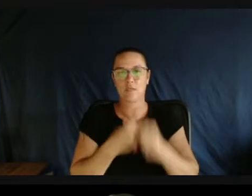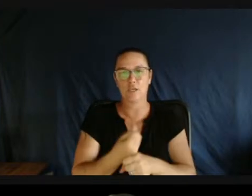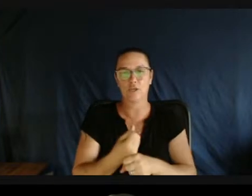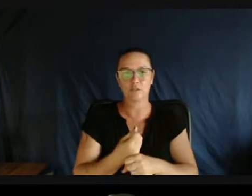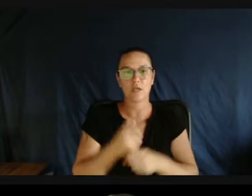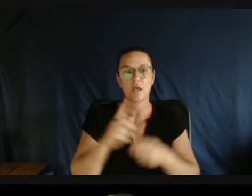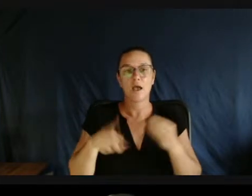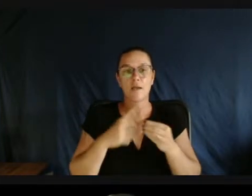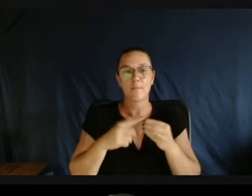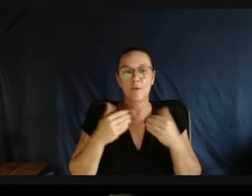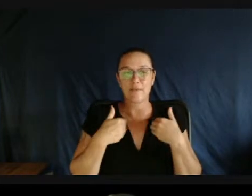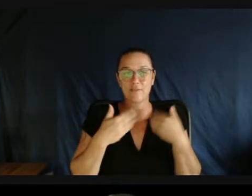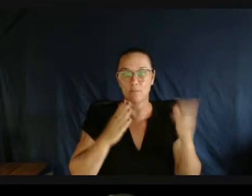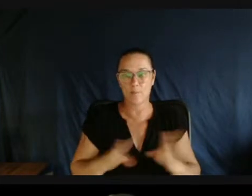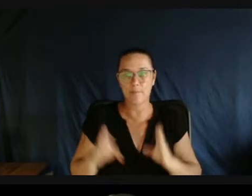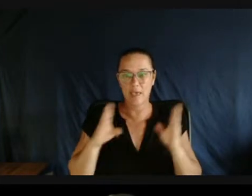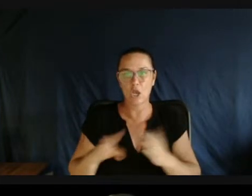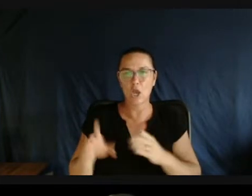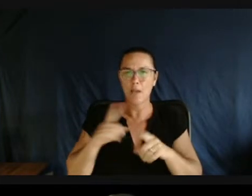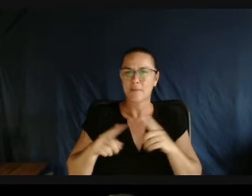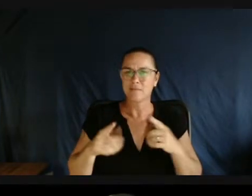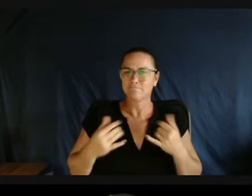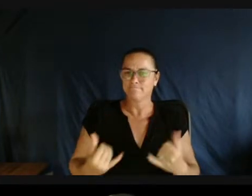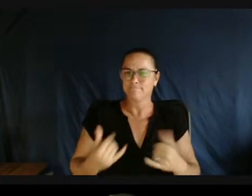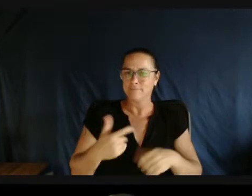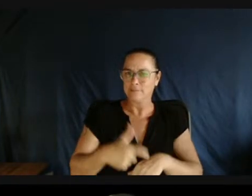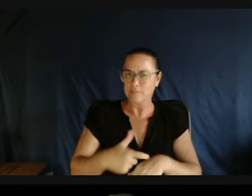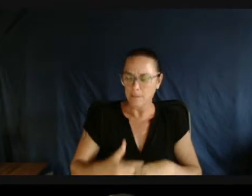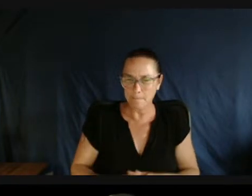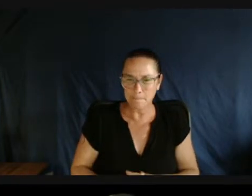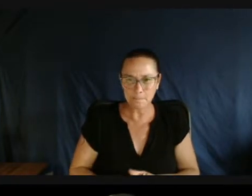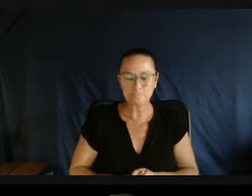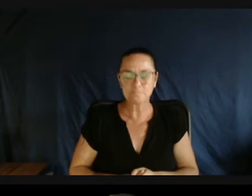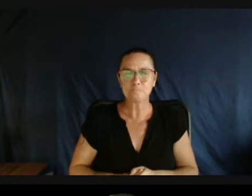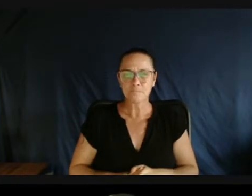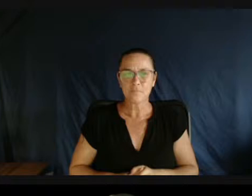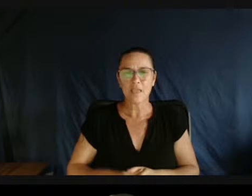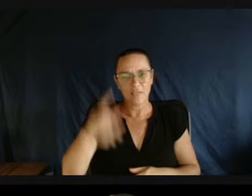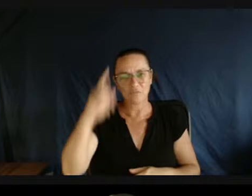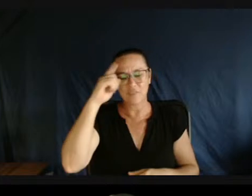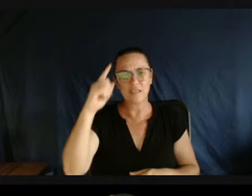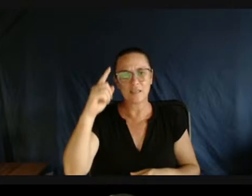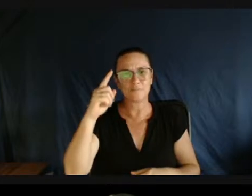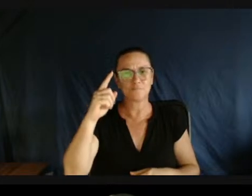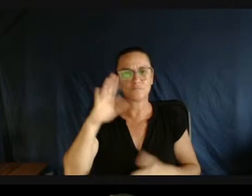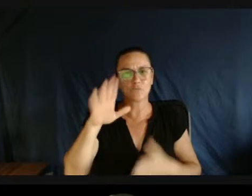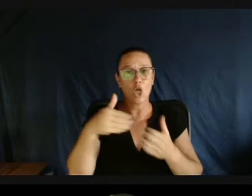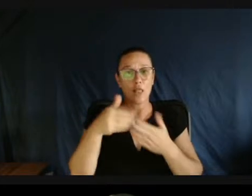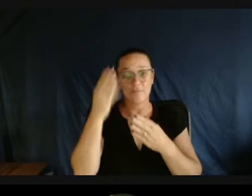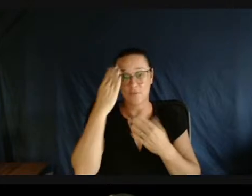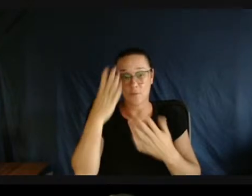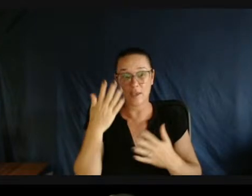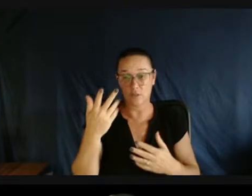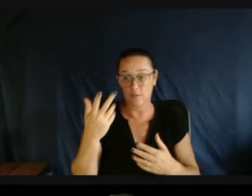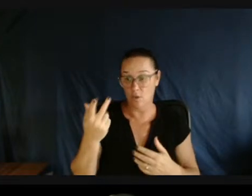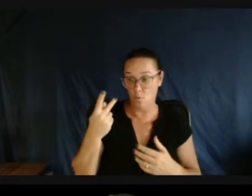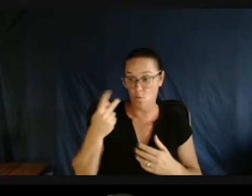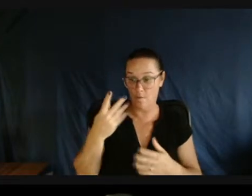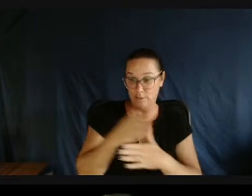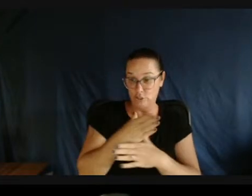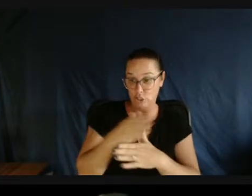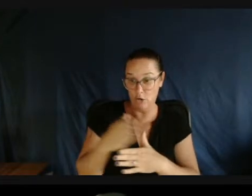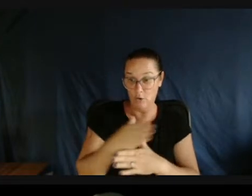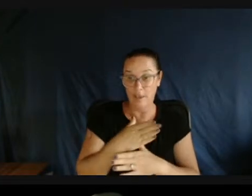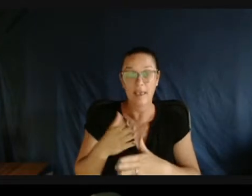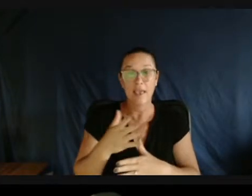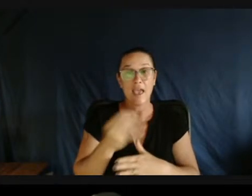being prepared. But this time, this series of episodes, I think it's all the information that you and I have been sharing, and just what you said right there